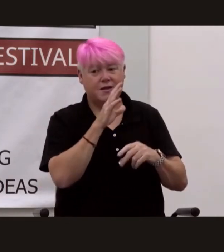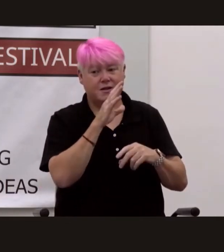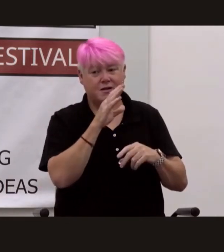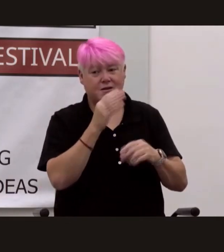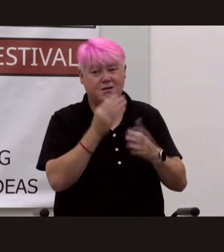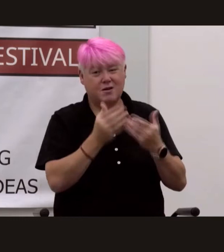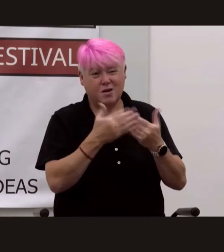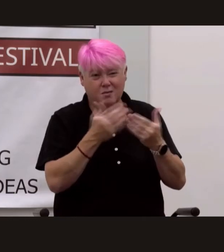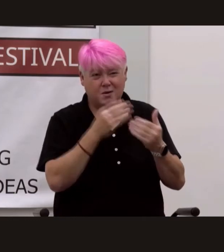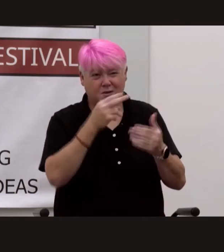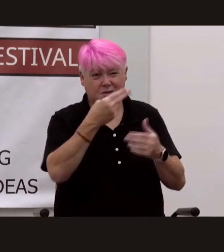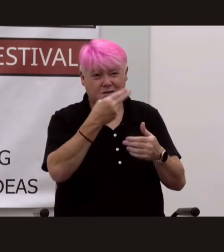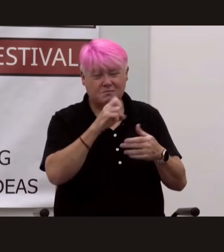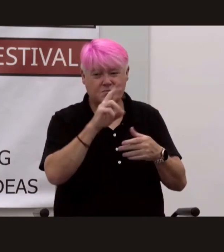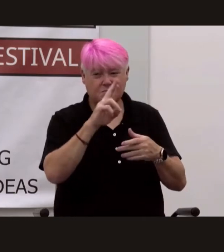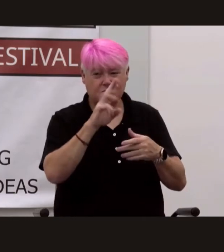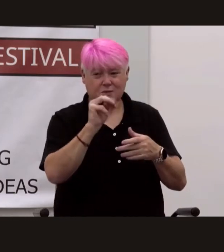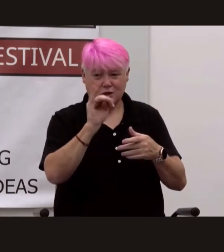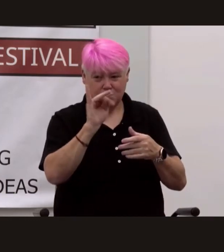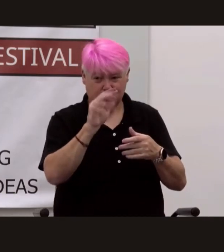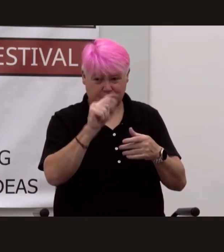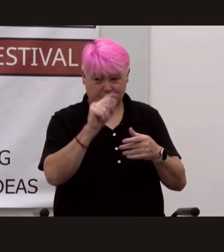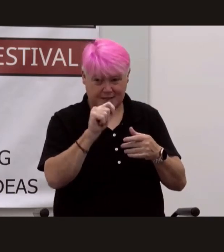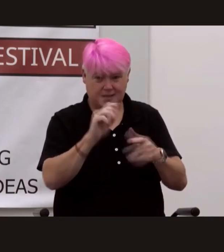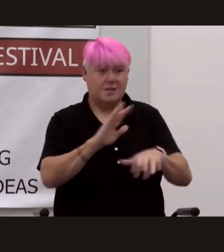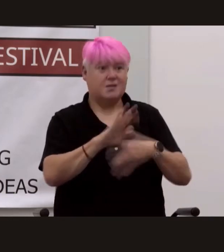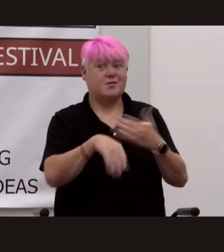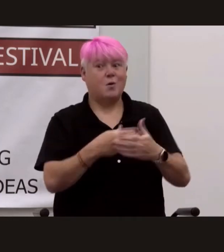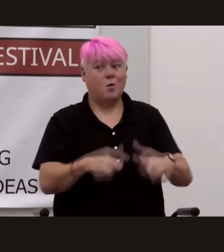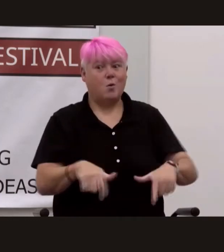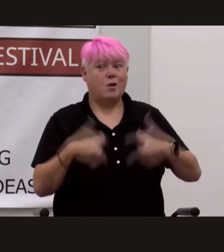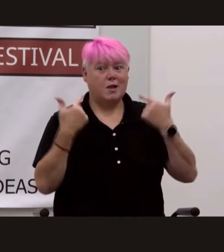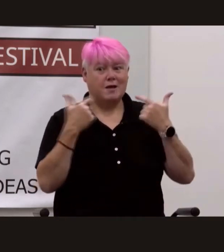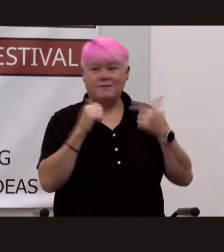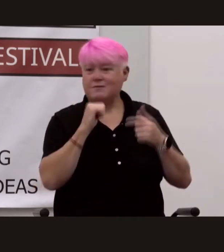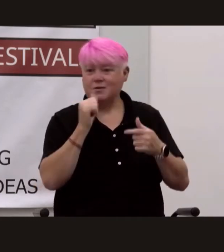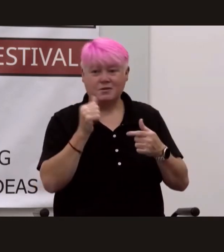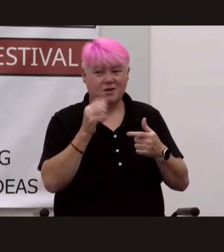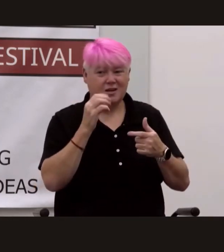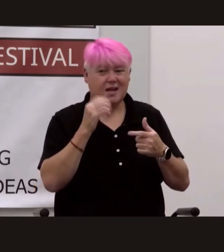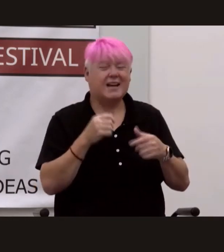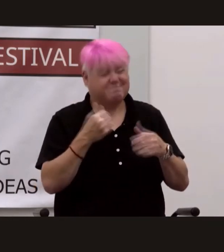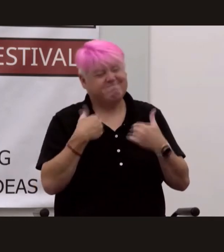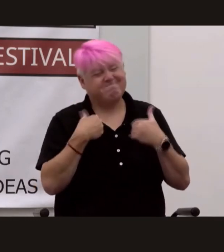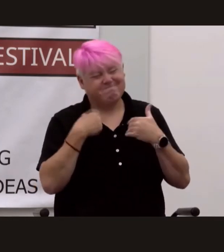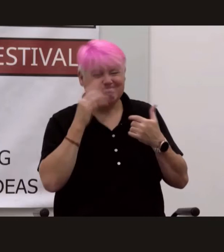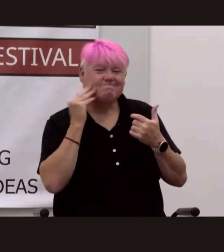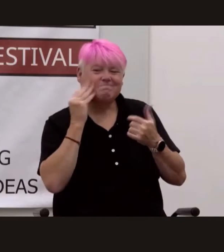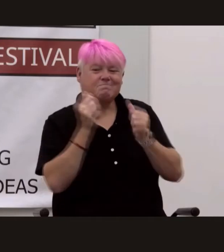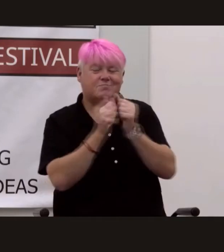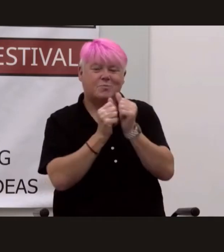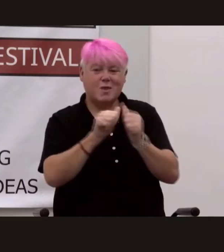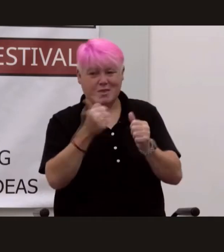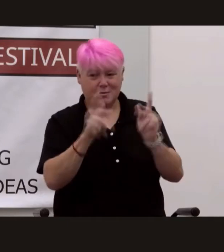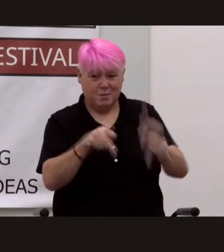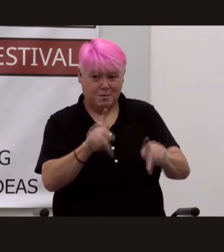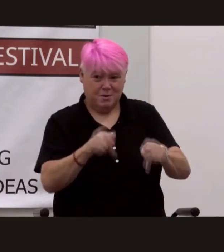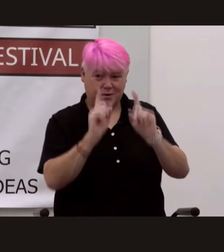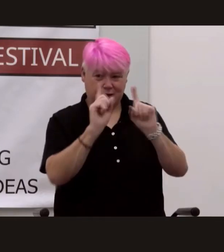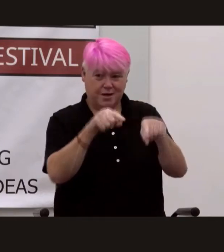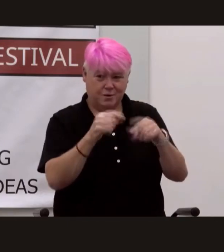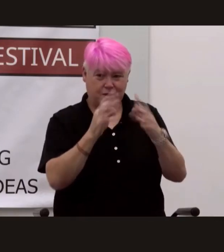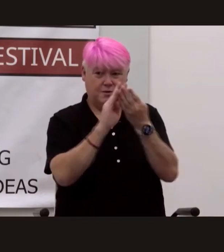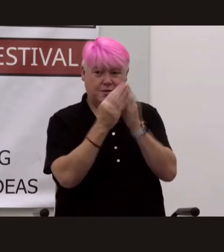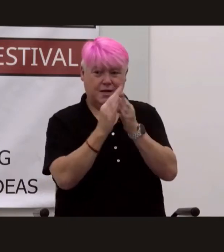parents, his whole life. He has experience with other people. They go into town, they do shopping,